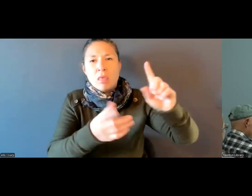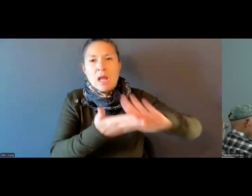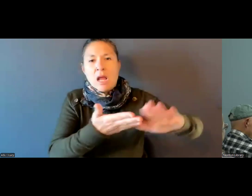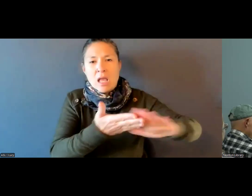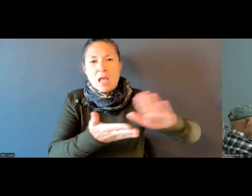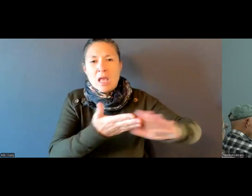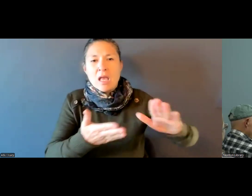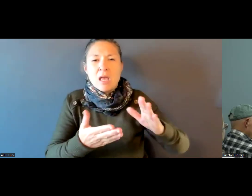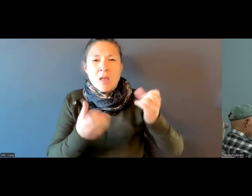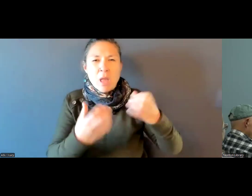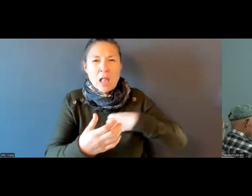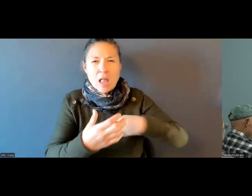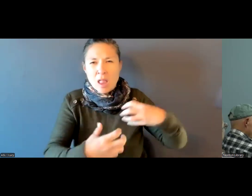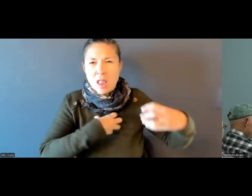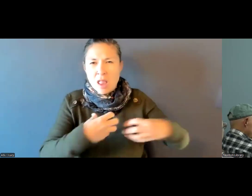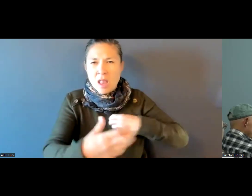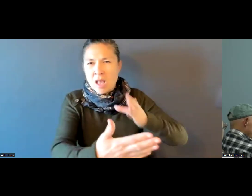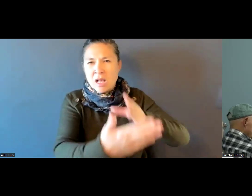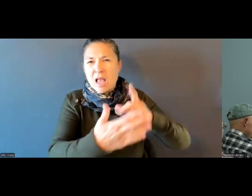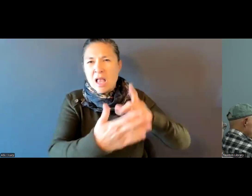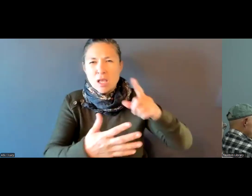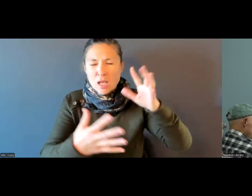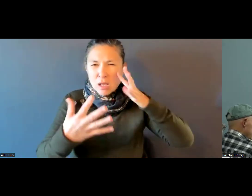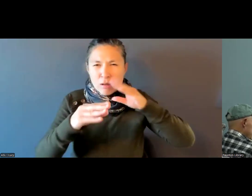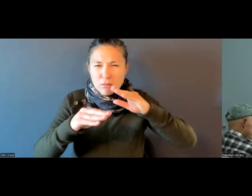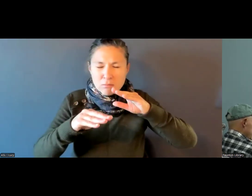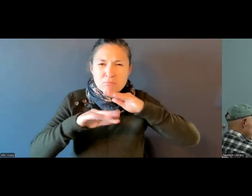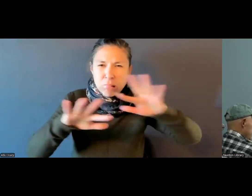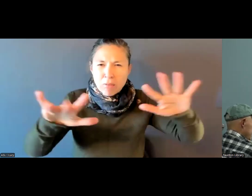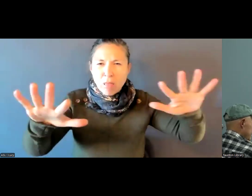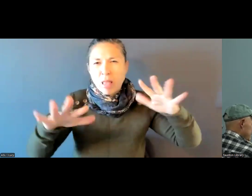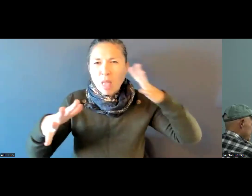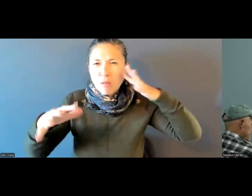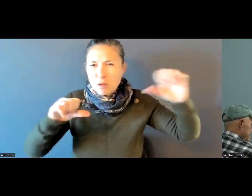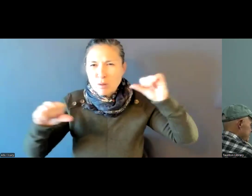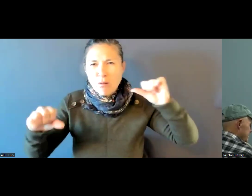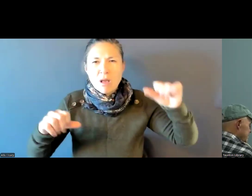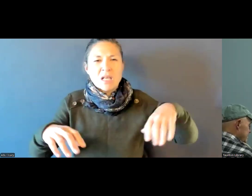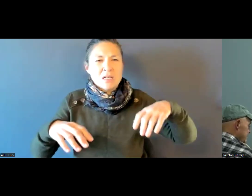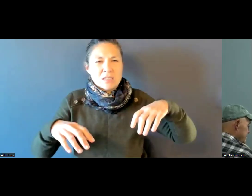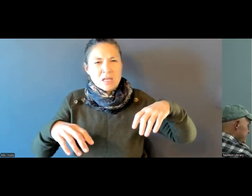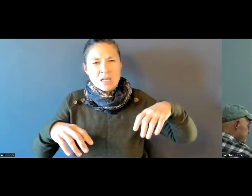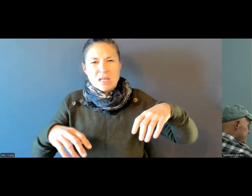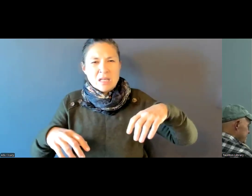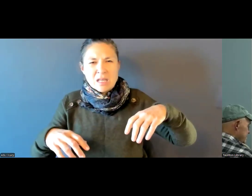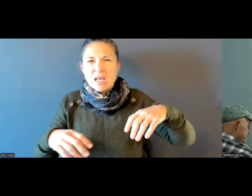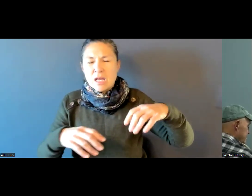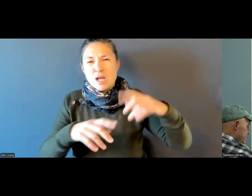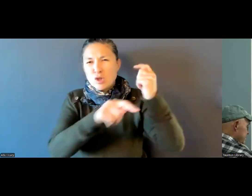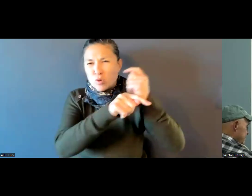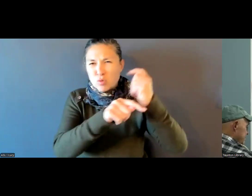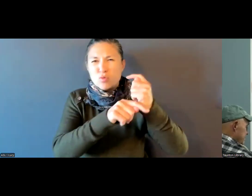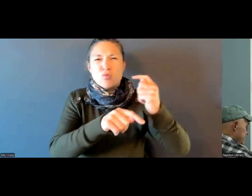Lopes: air quality, dust, noise, crusher, vibrations, truck traffic, and non-regulated